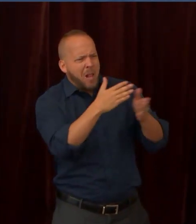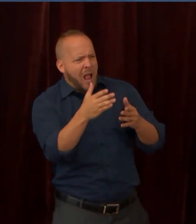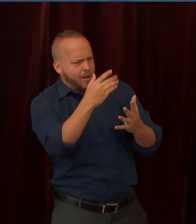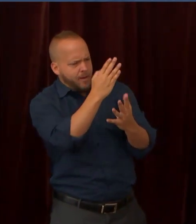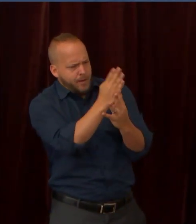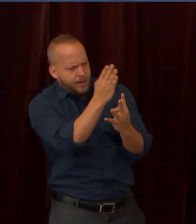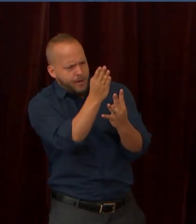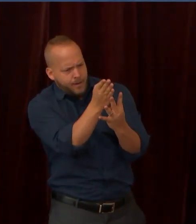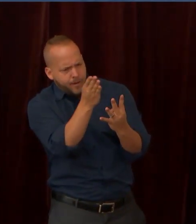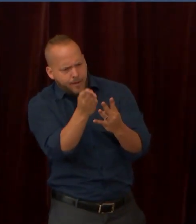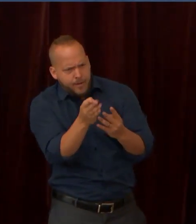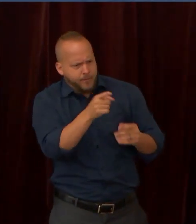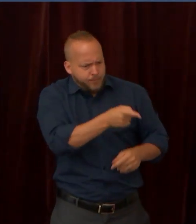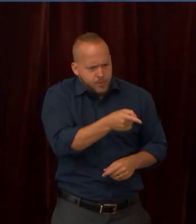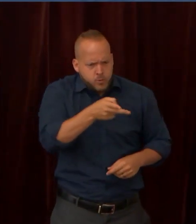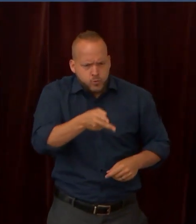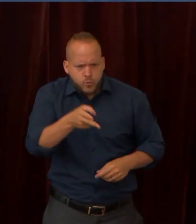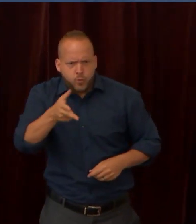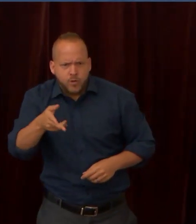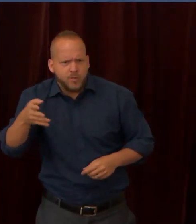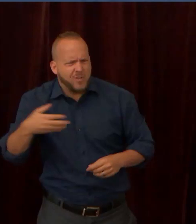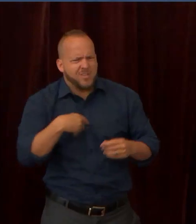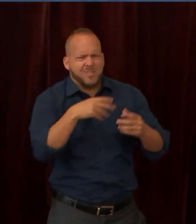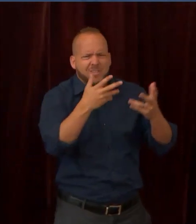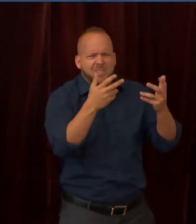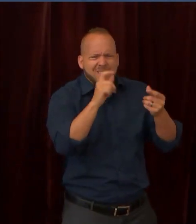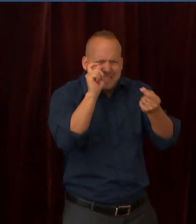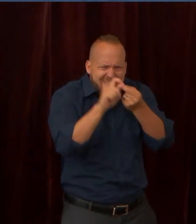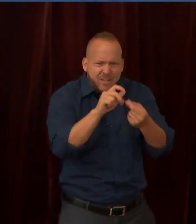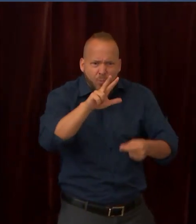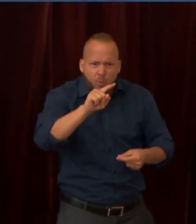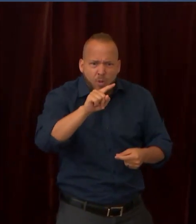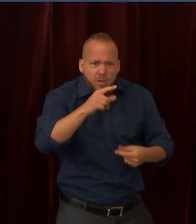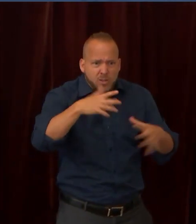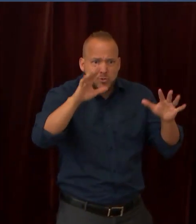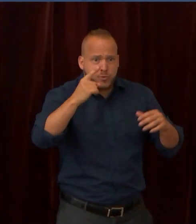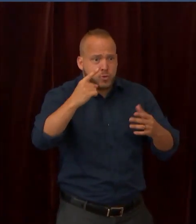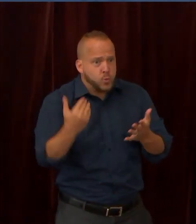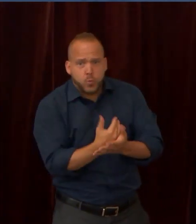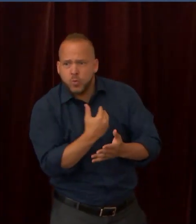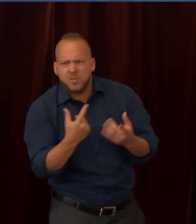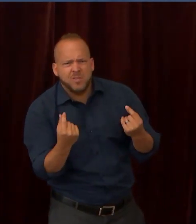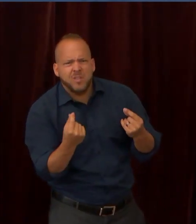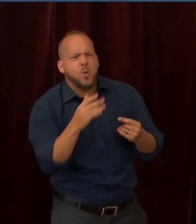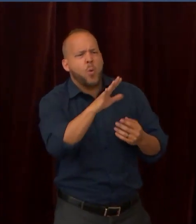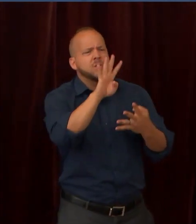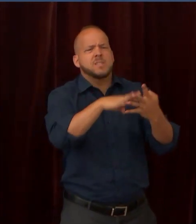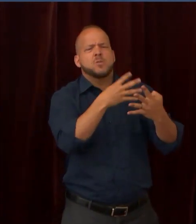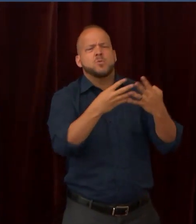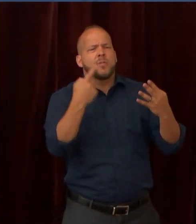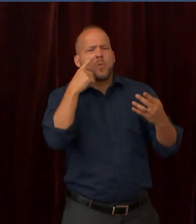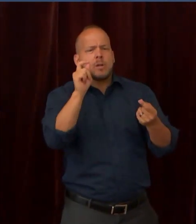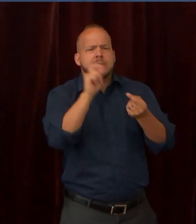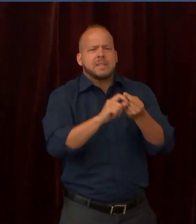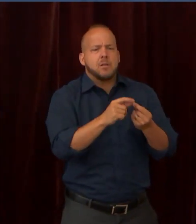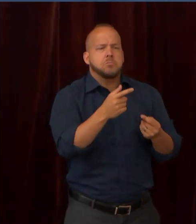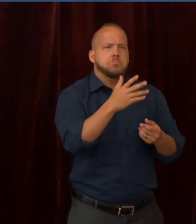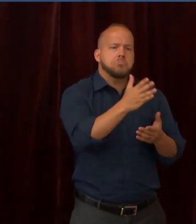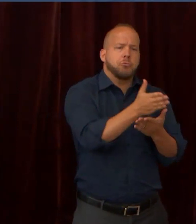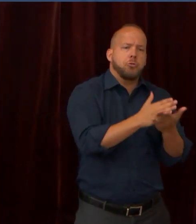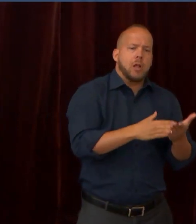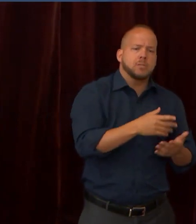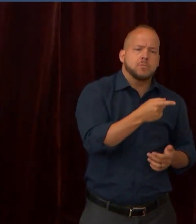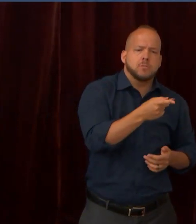Other states like California or Oregon and New York are using a series of metrics like hospitalization rates,